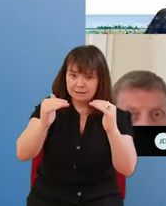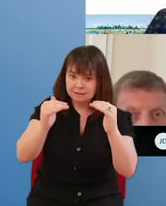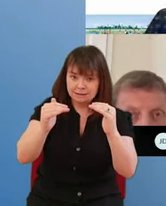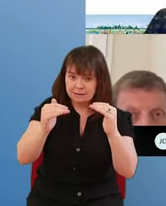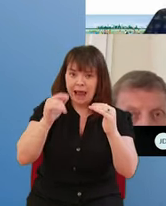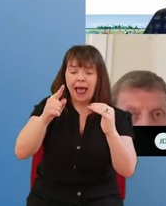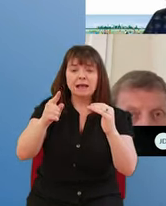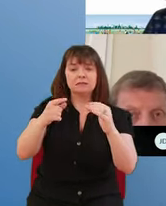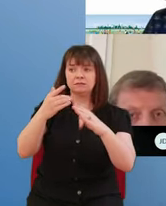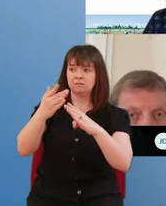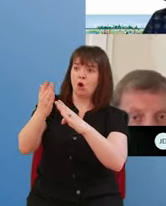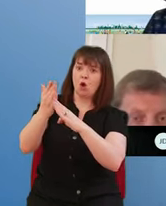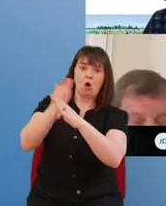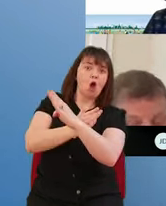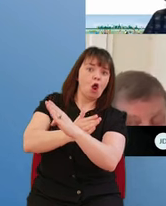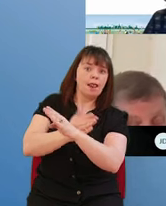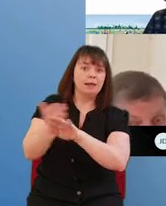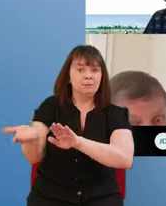Thank you.